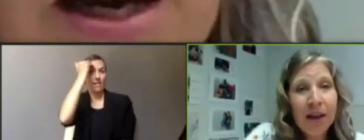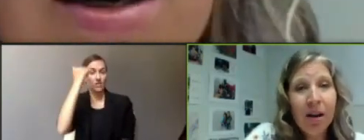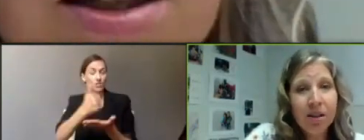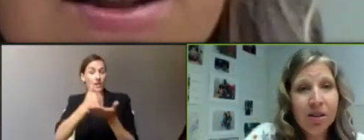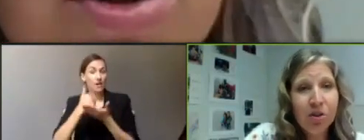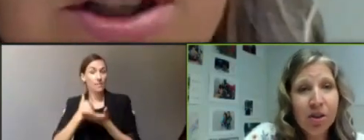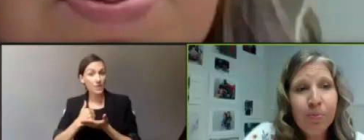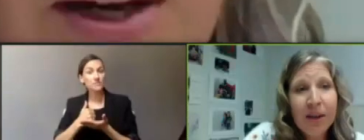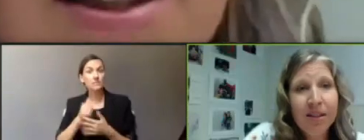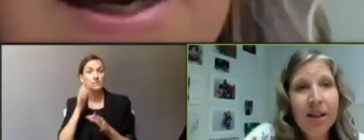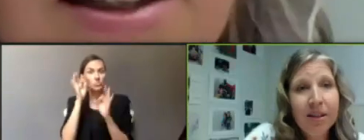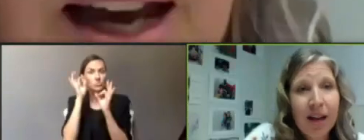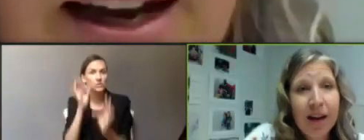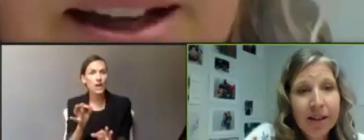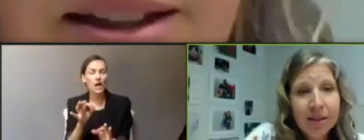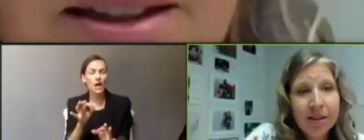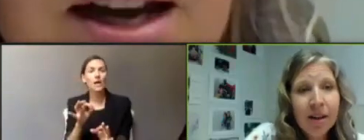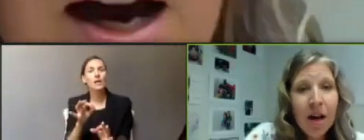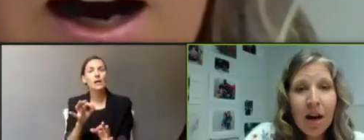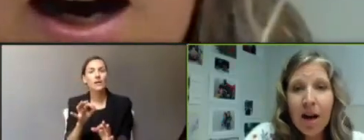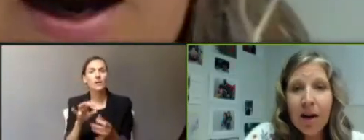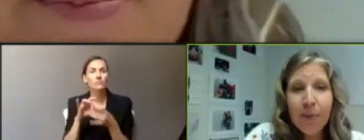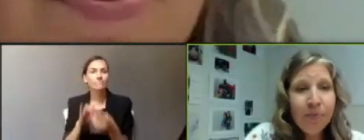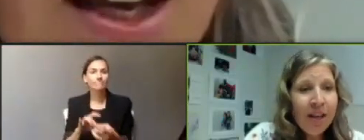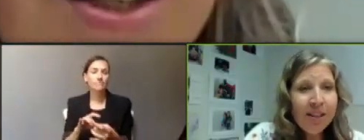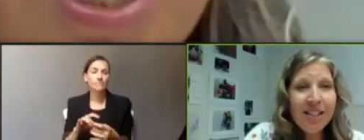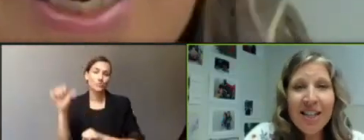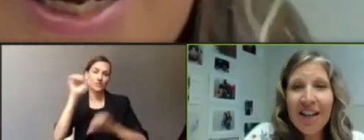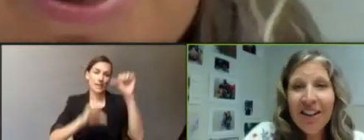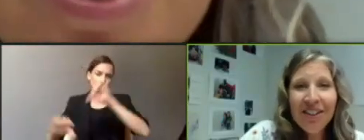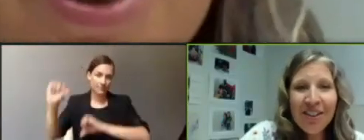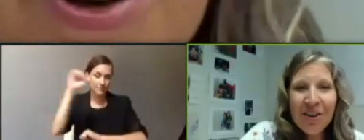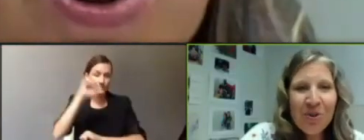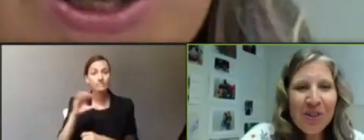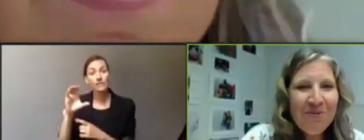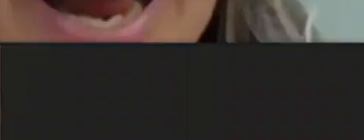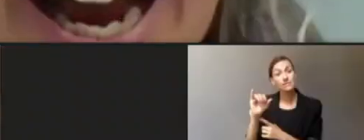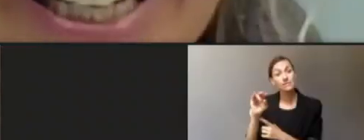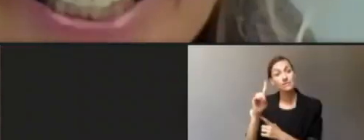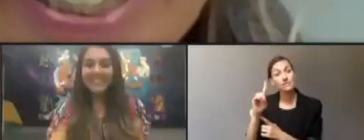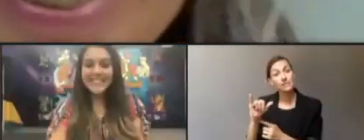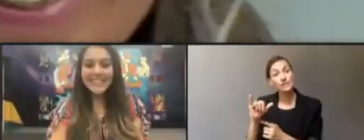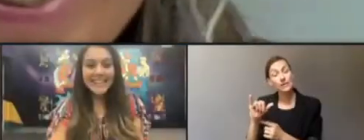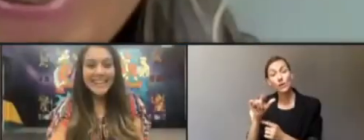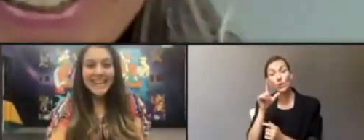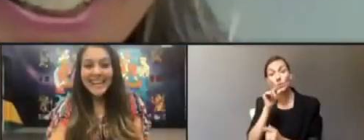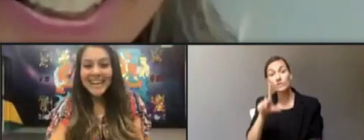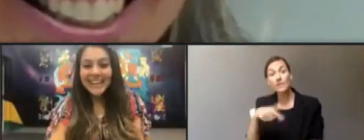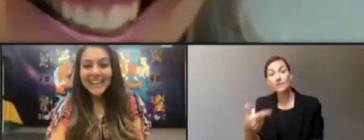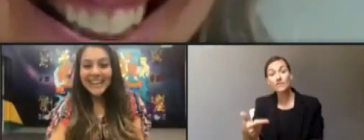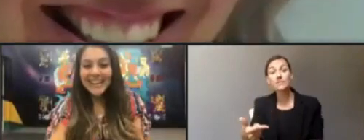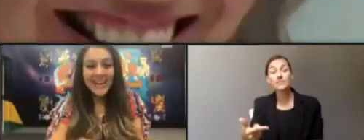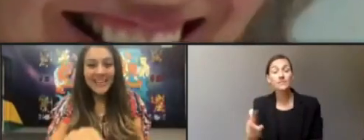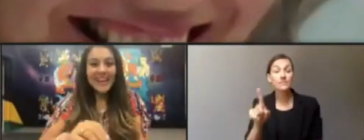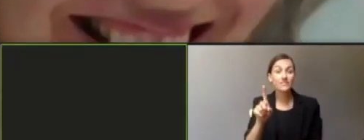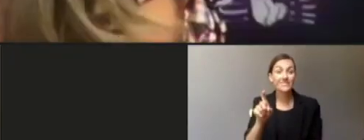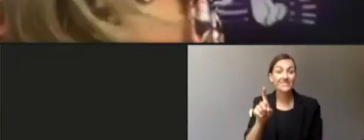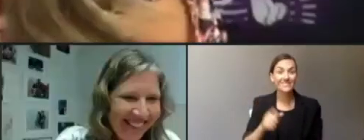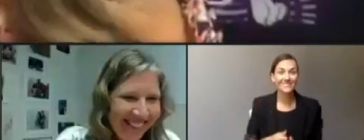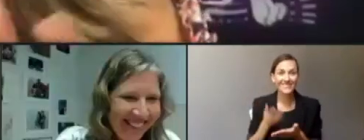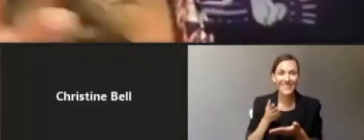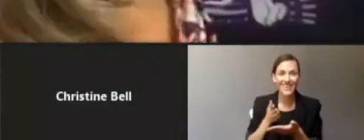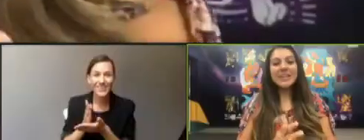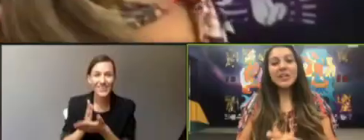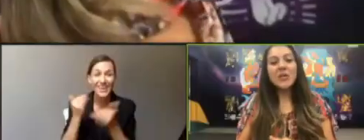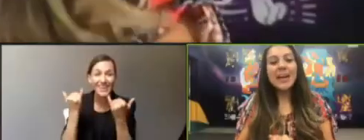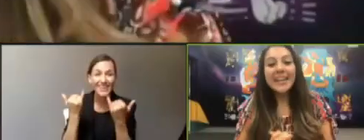to make our decisions based on science. Cindy, who's up next? All right, guys,